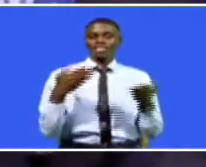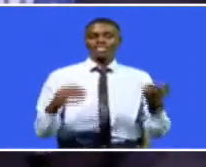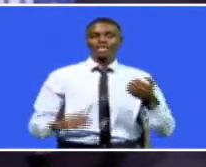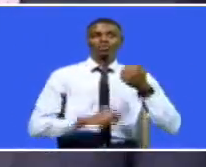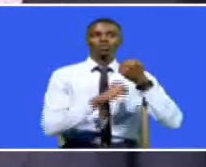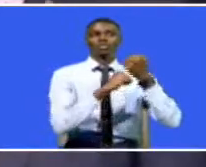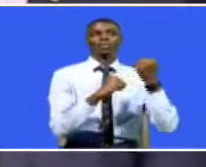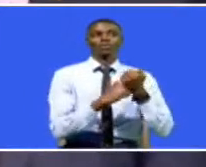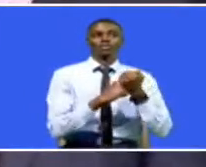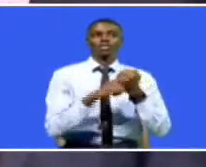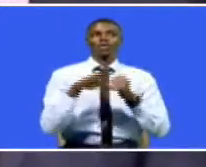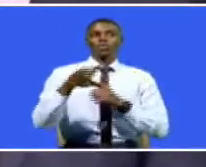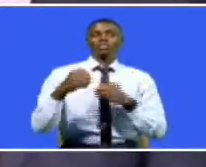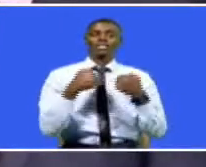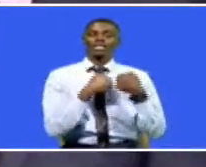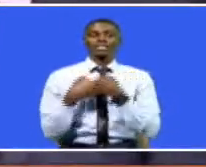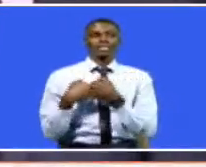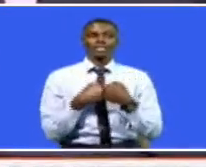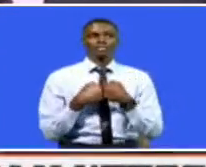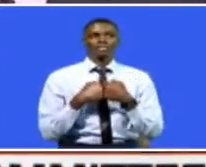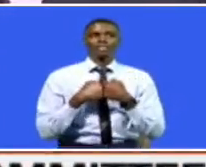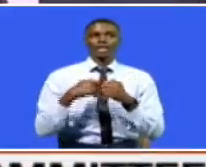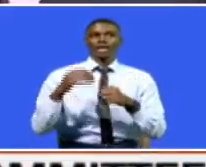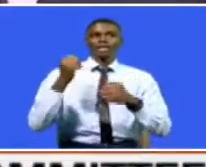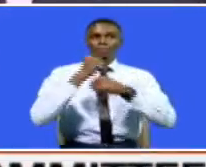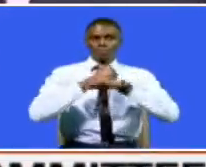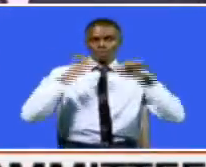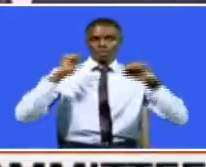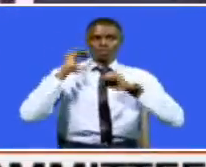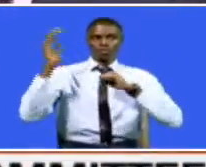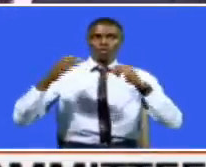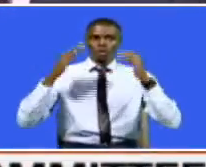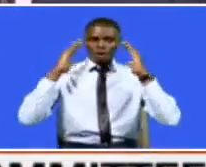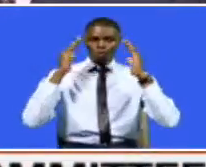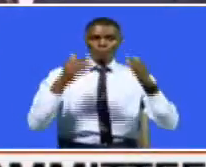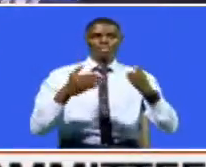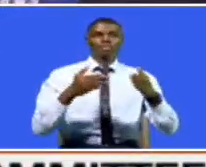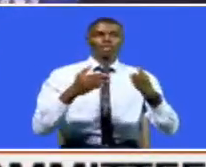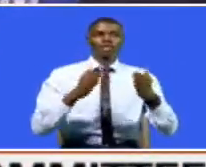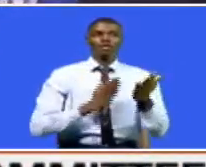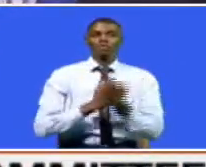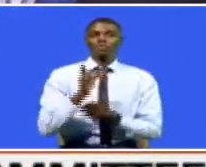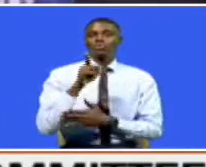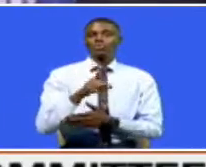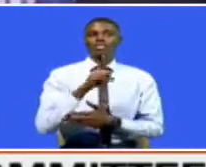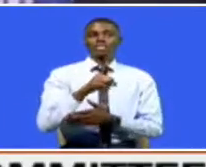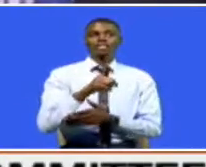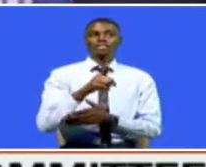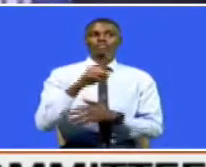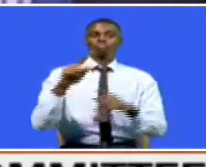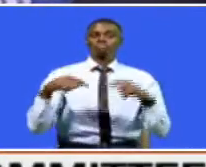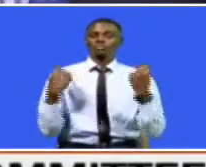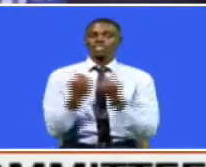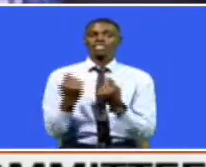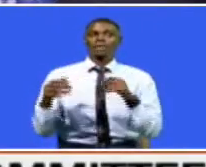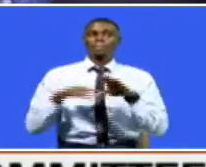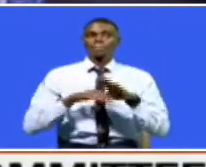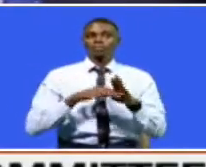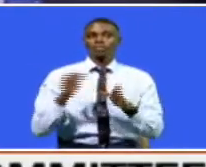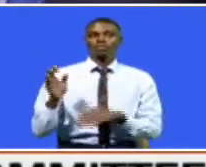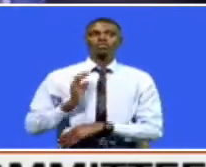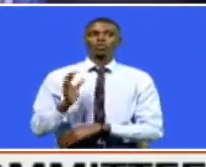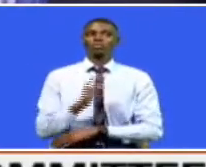support, we take the challenge, and Your Excellency, we commit that through these eminent team members of the